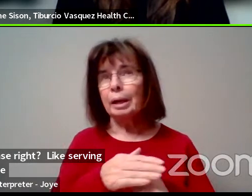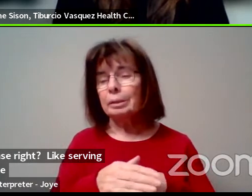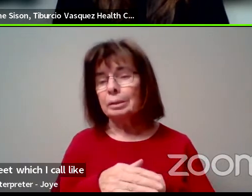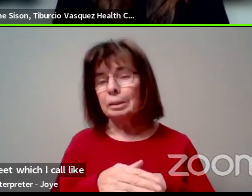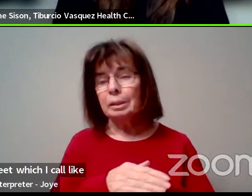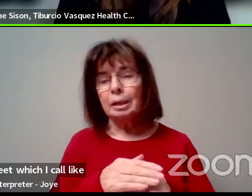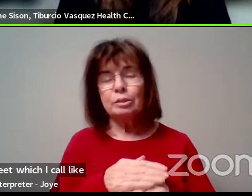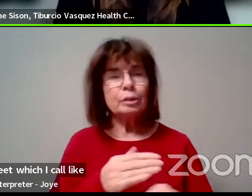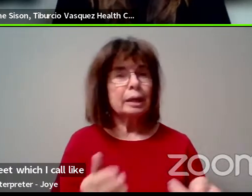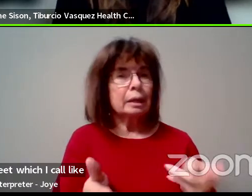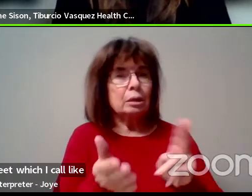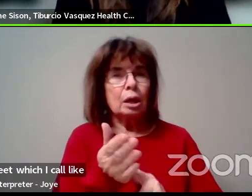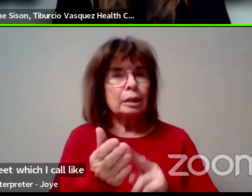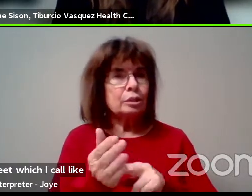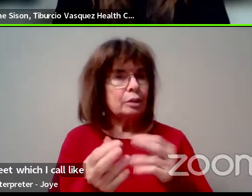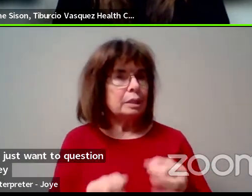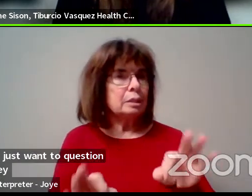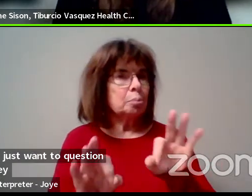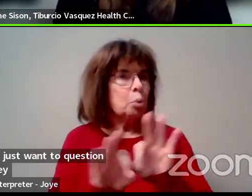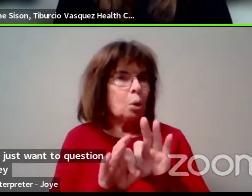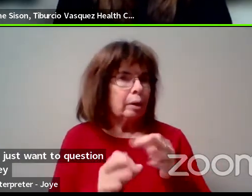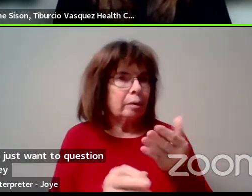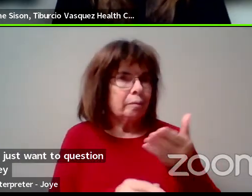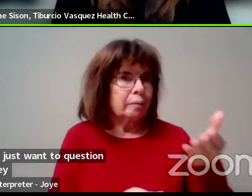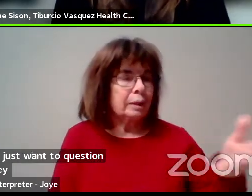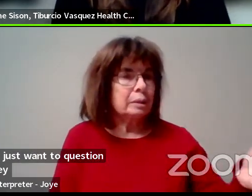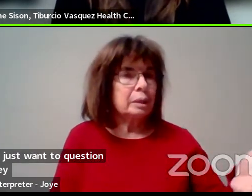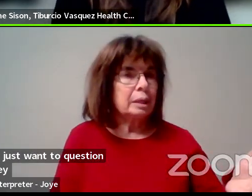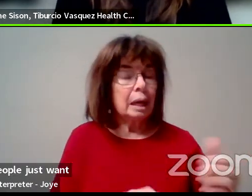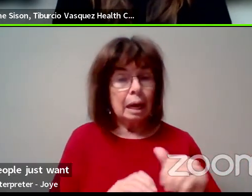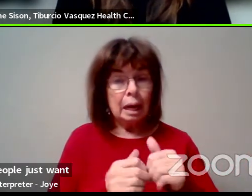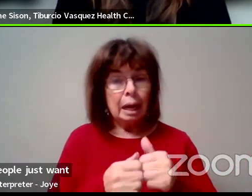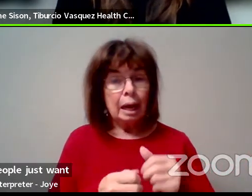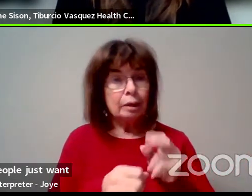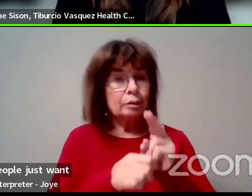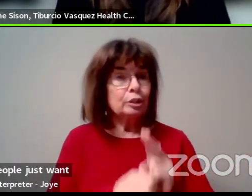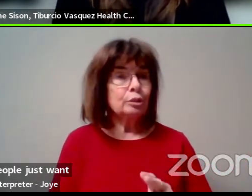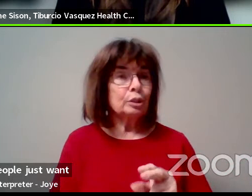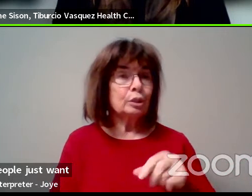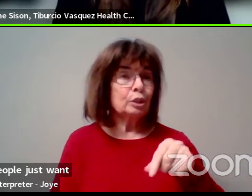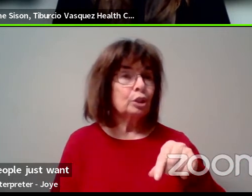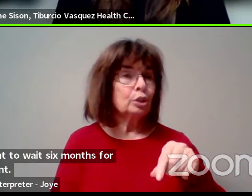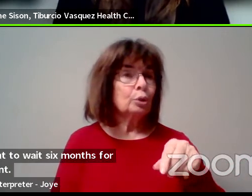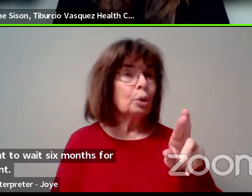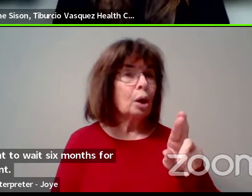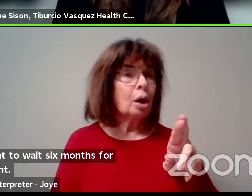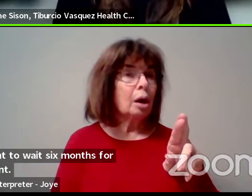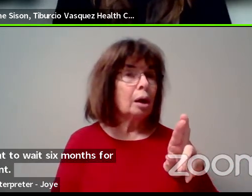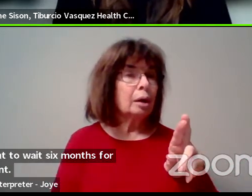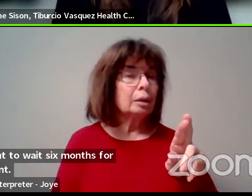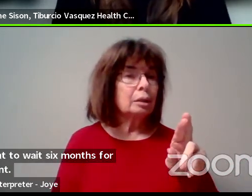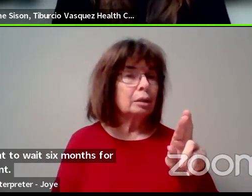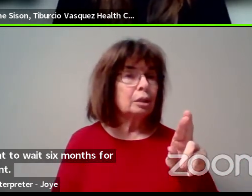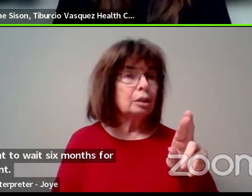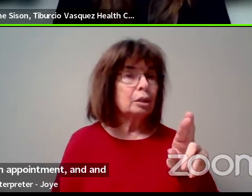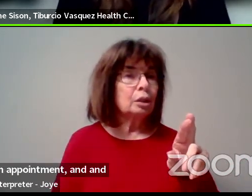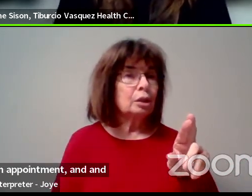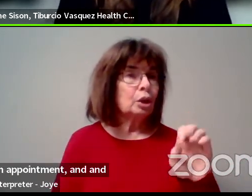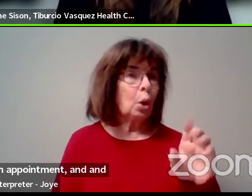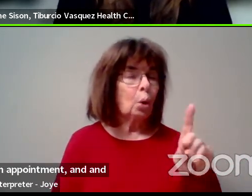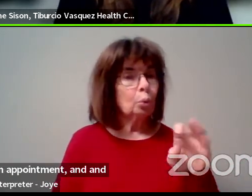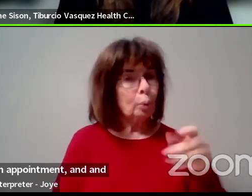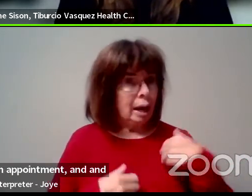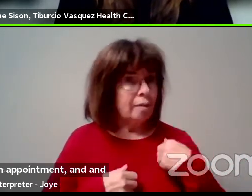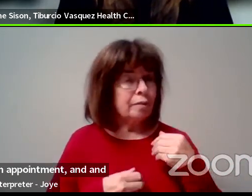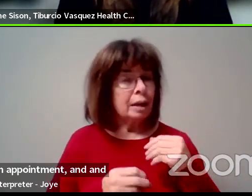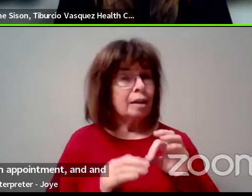to log into any of these informative sessions, how to use a QR code. We had families who were still using flip phones. And